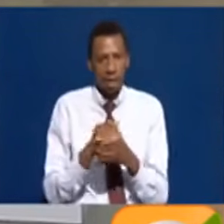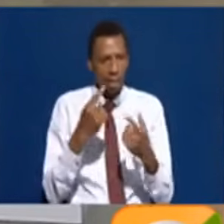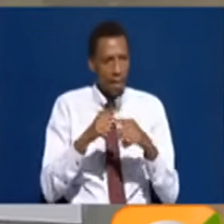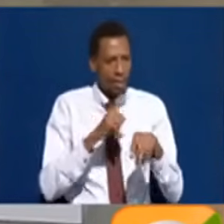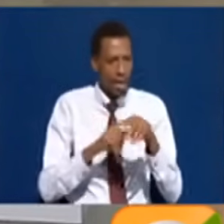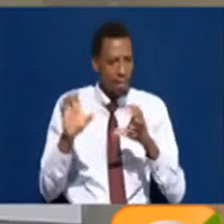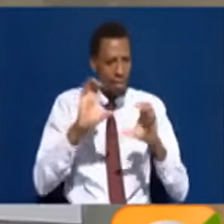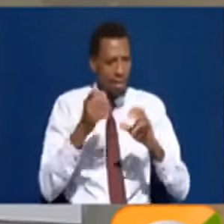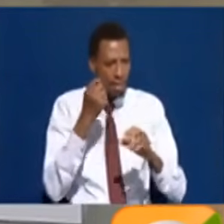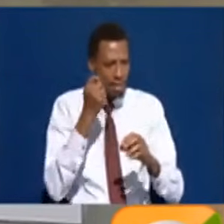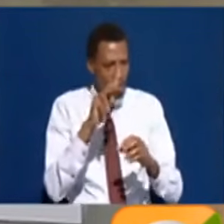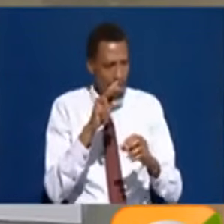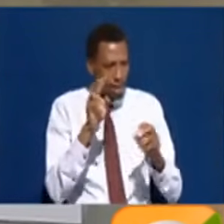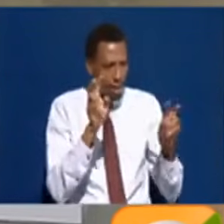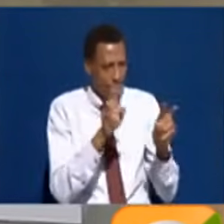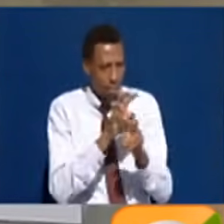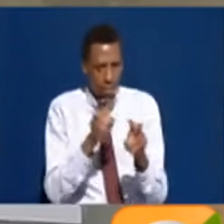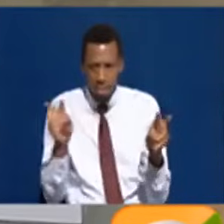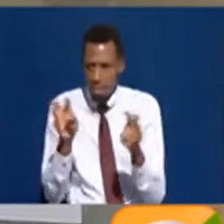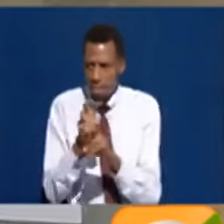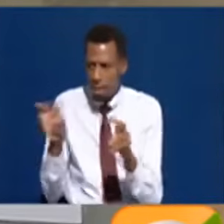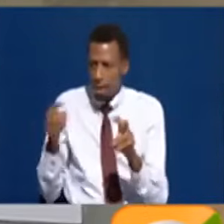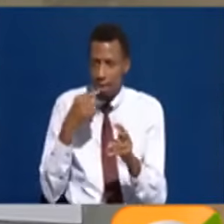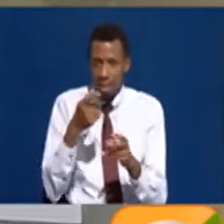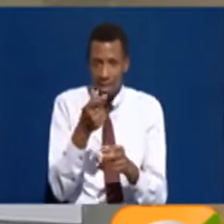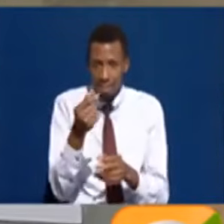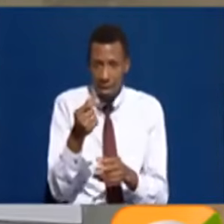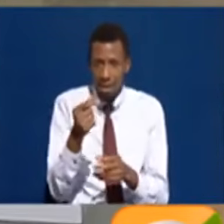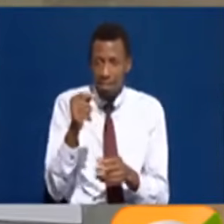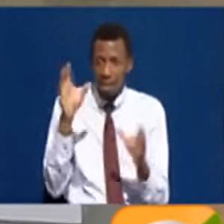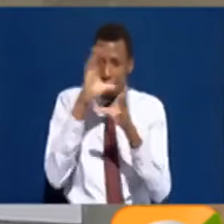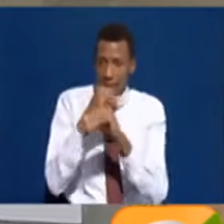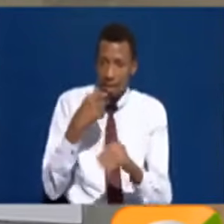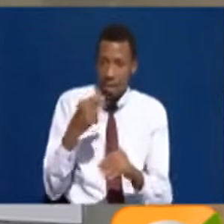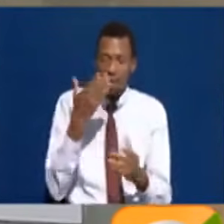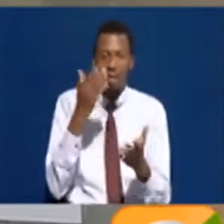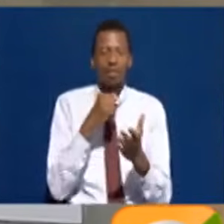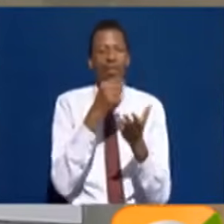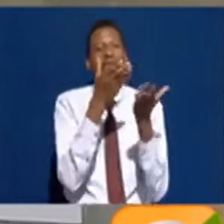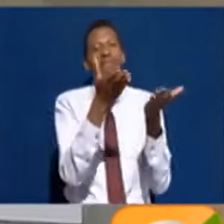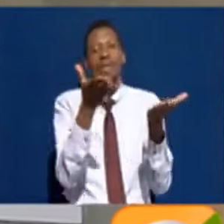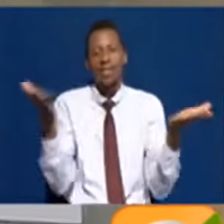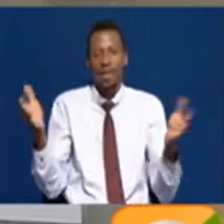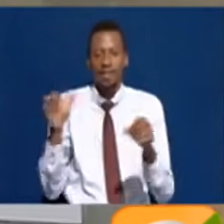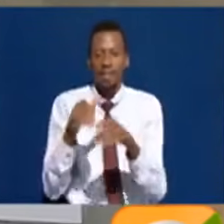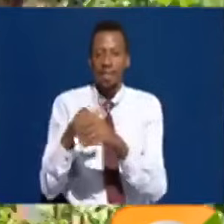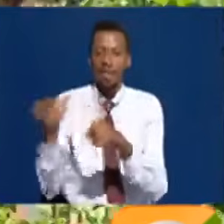that the prices, as stated by the president, may not apply across the entire country.